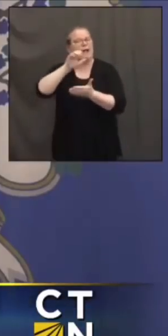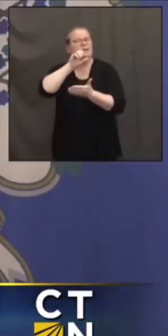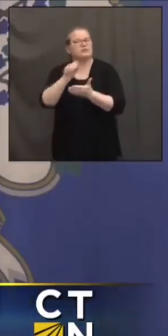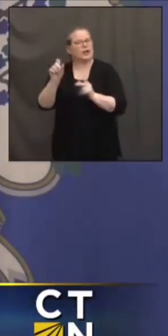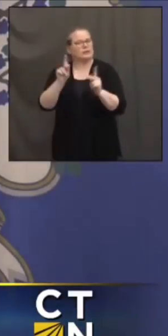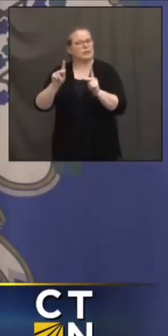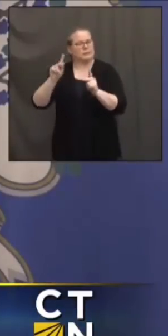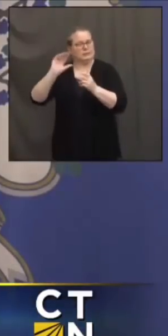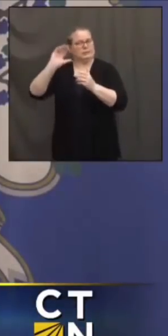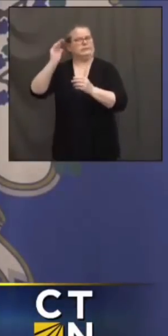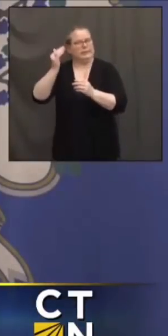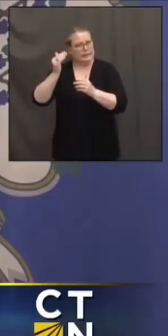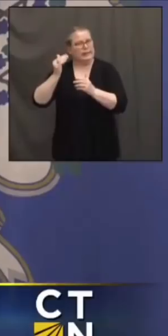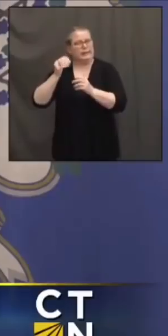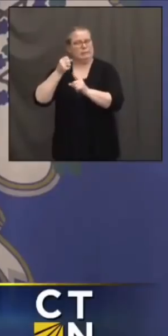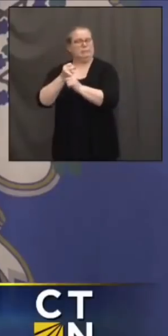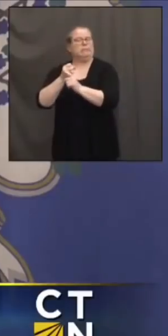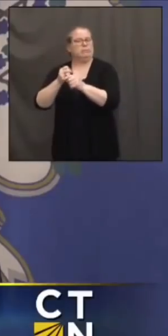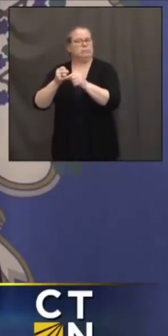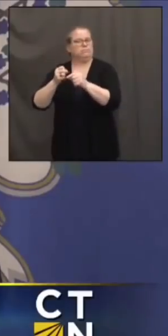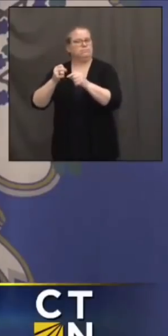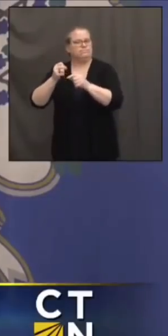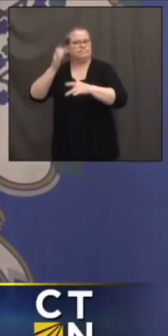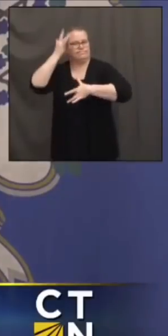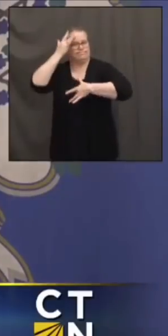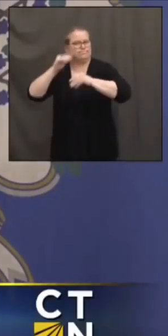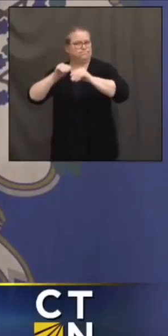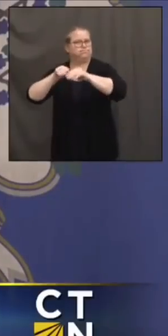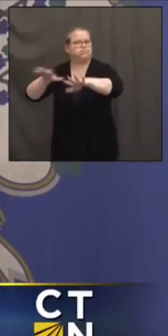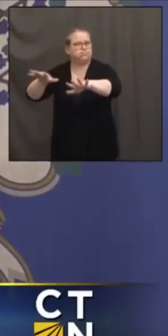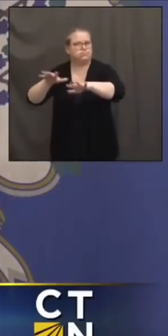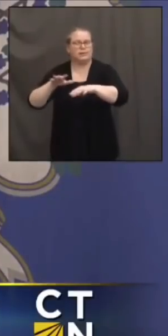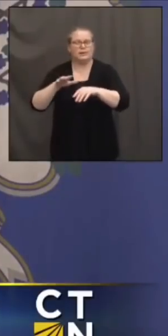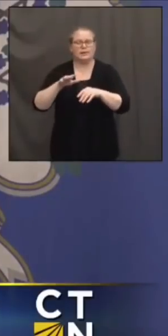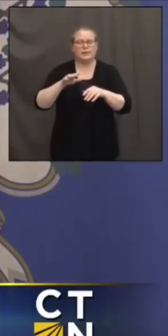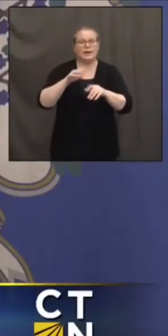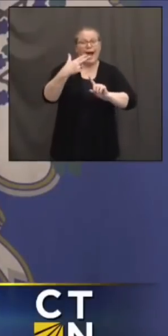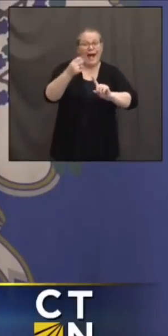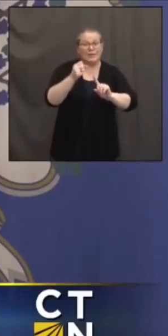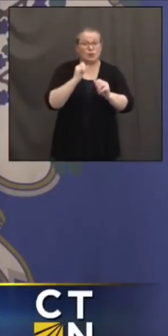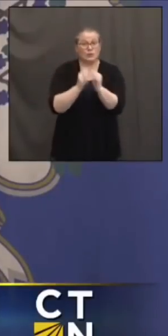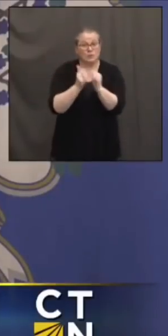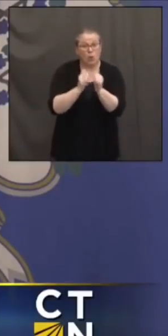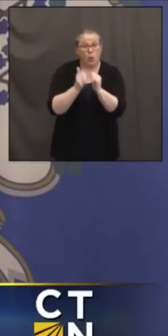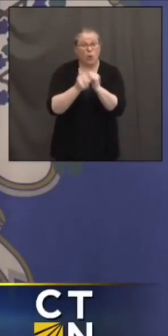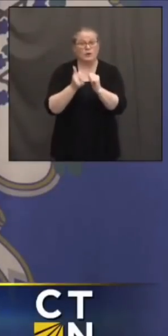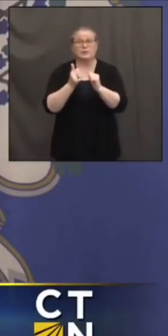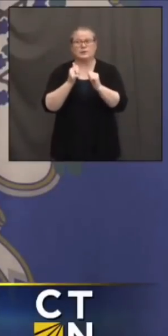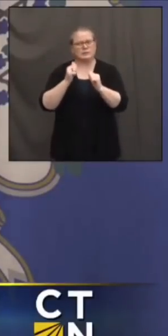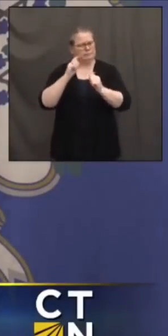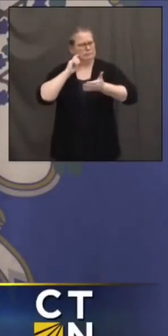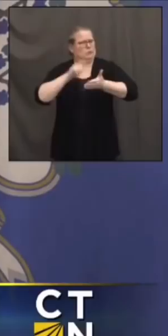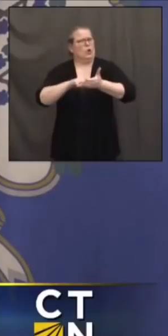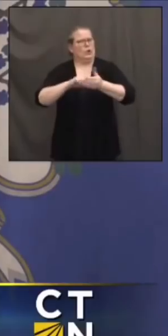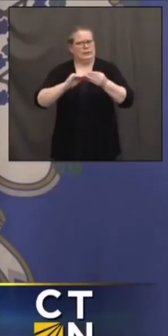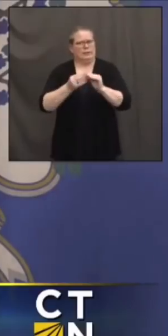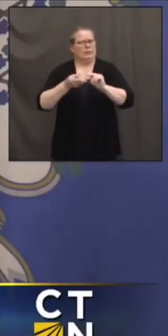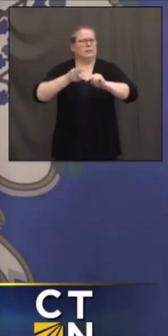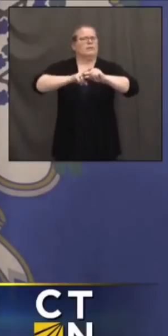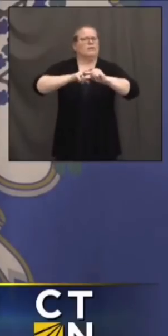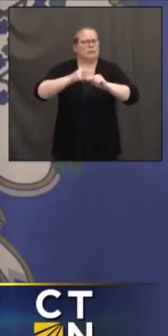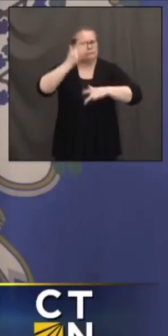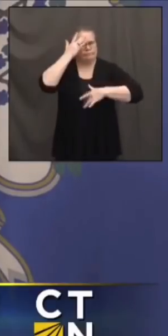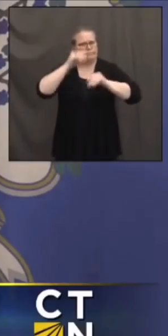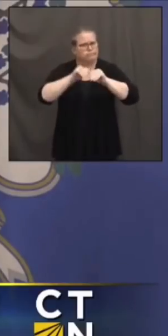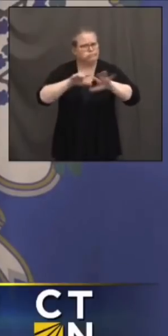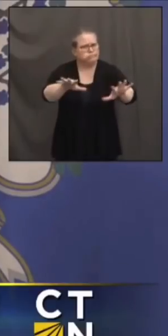high school, sports. We used to be out there trying our best to protect the seniors. Now we're also going to do the best